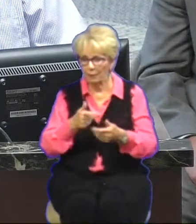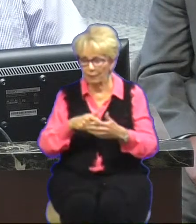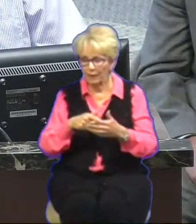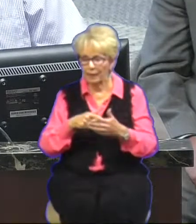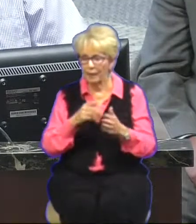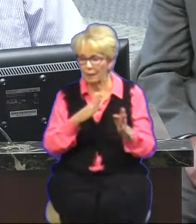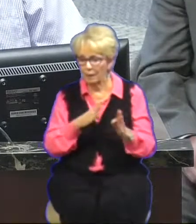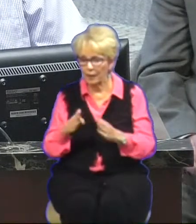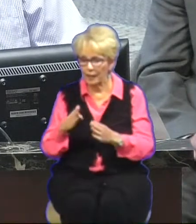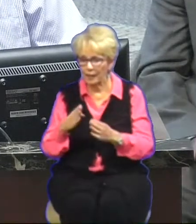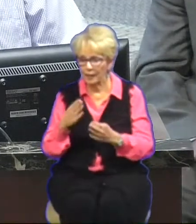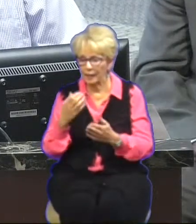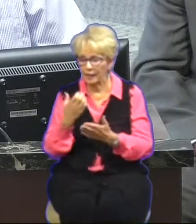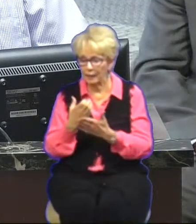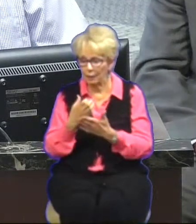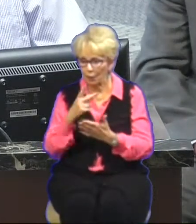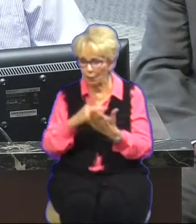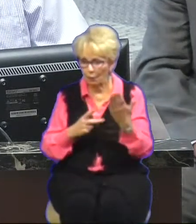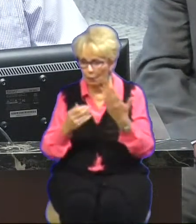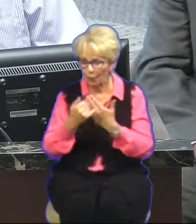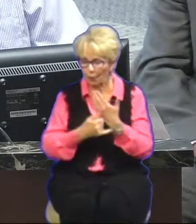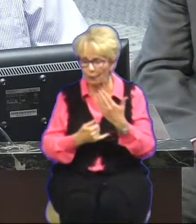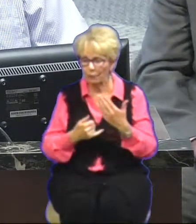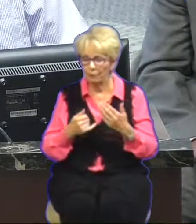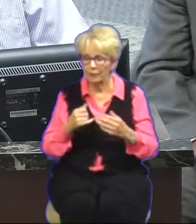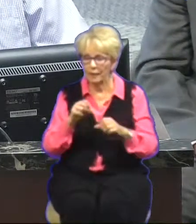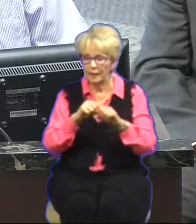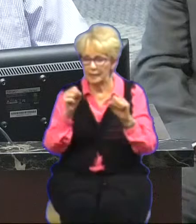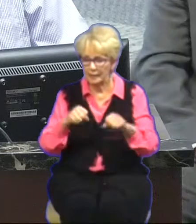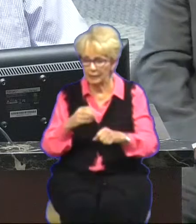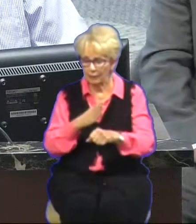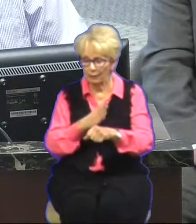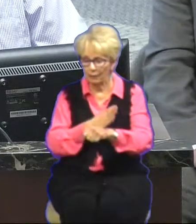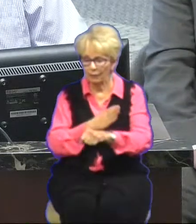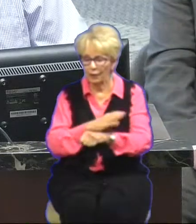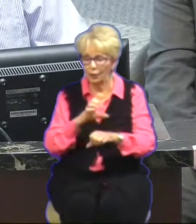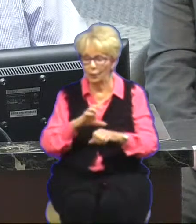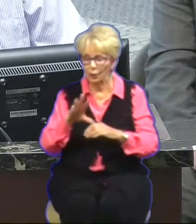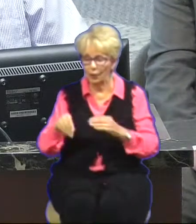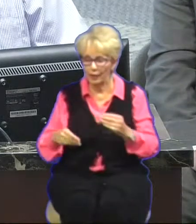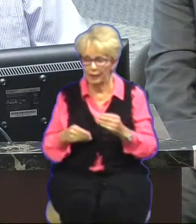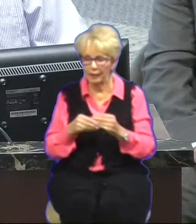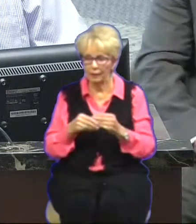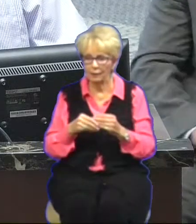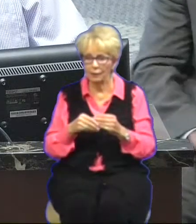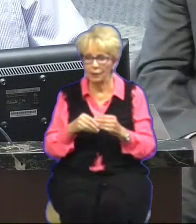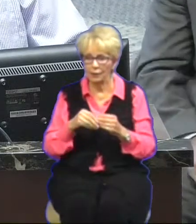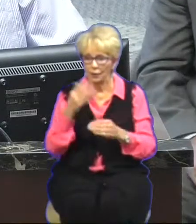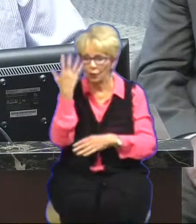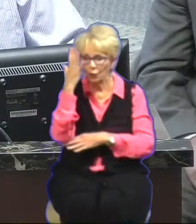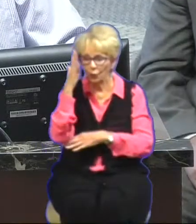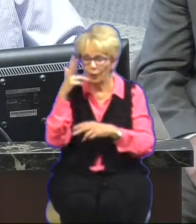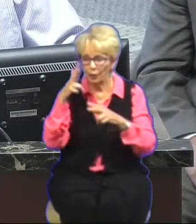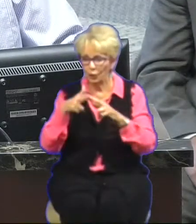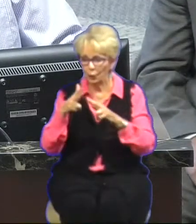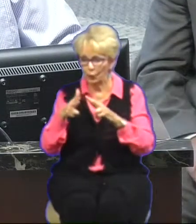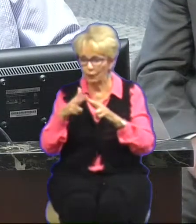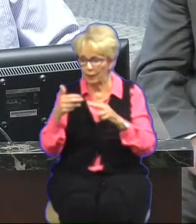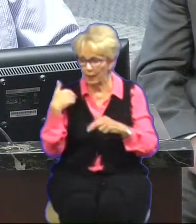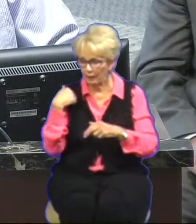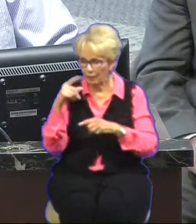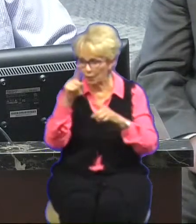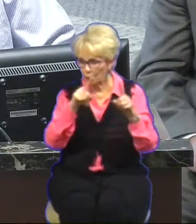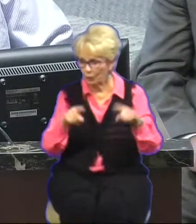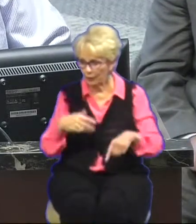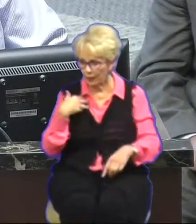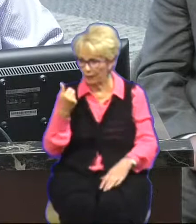capital projects, consider system improvements, and do additional tree trimming. I think you just had a storm where there's